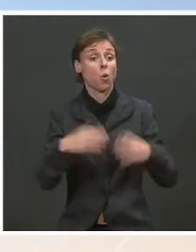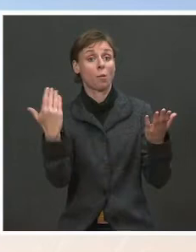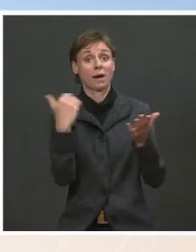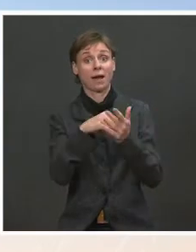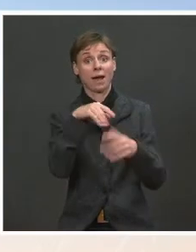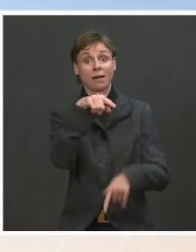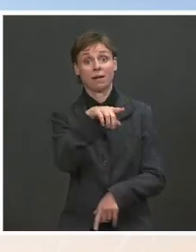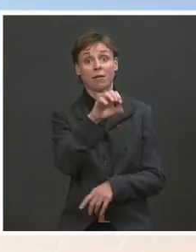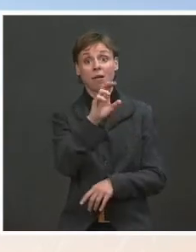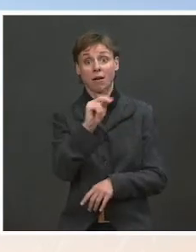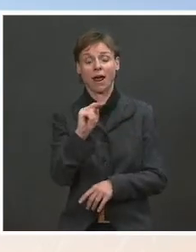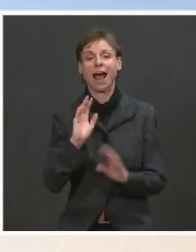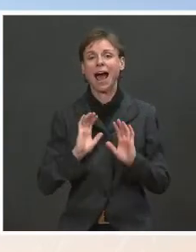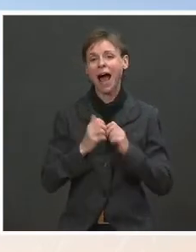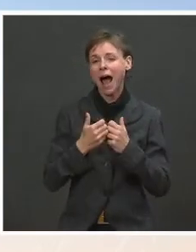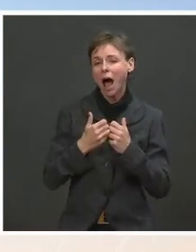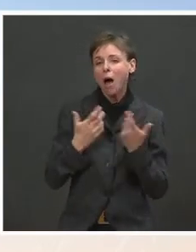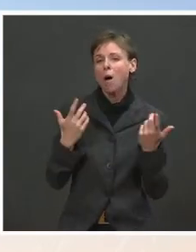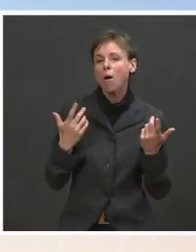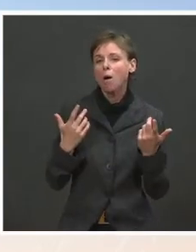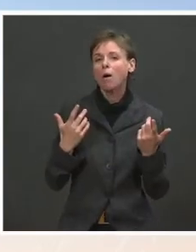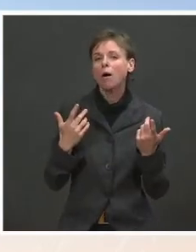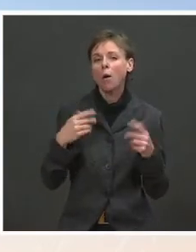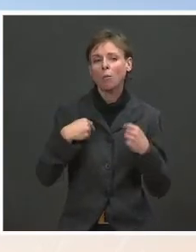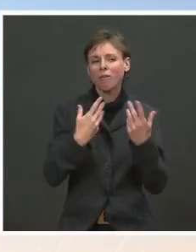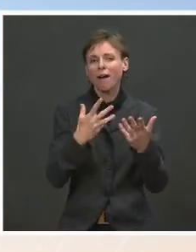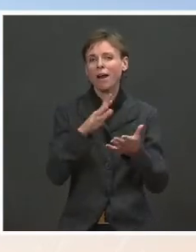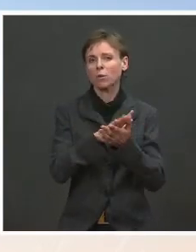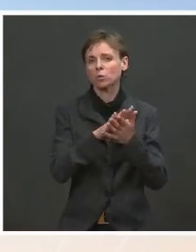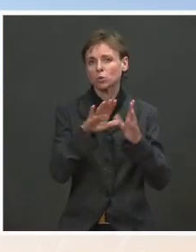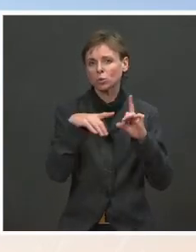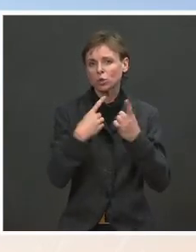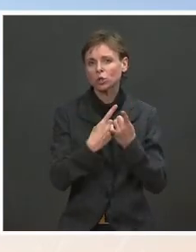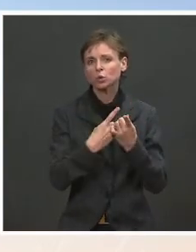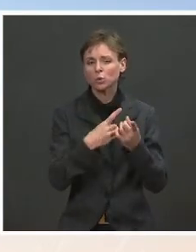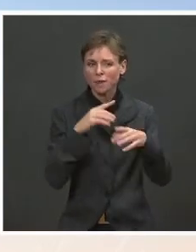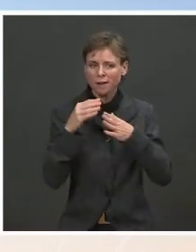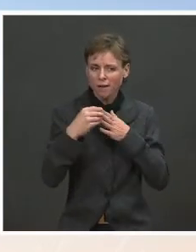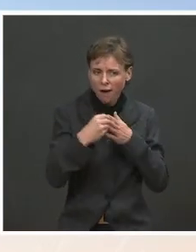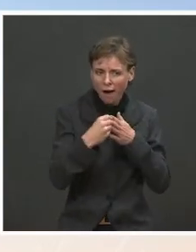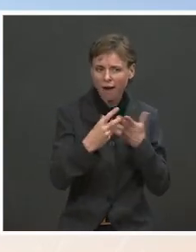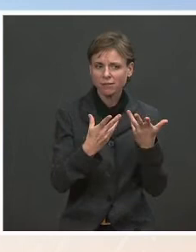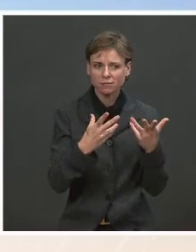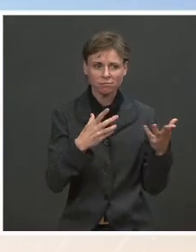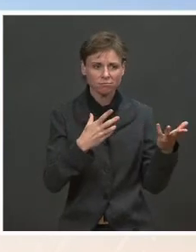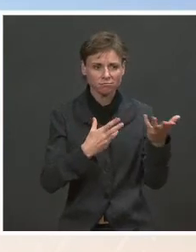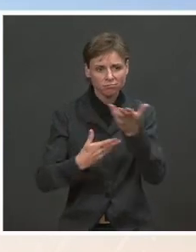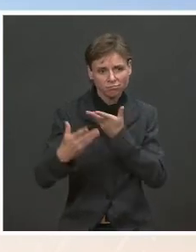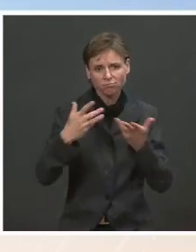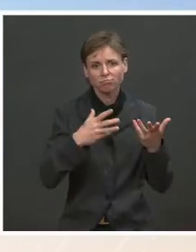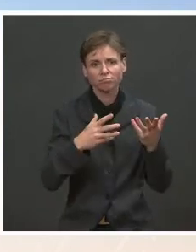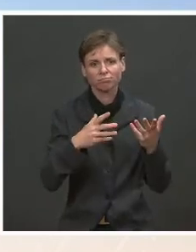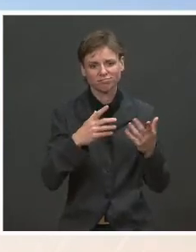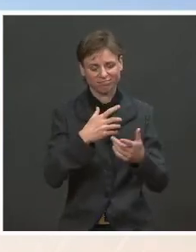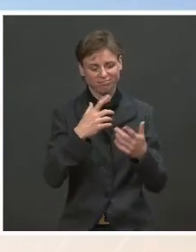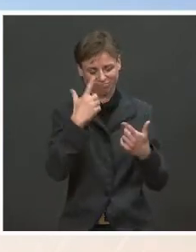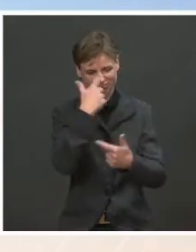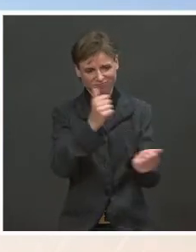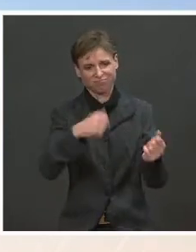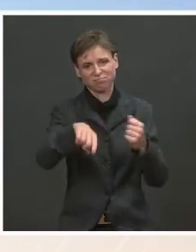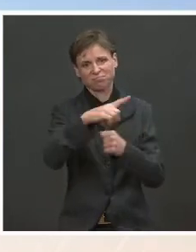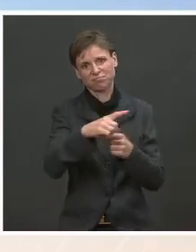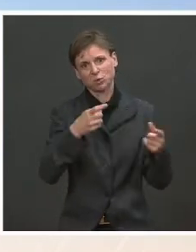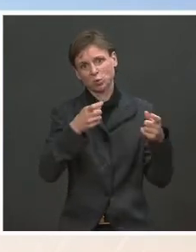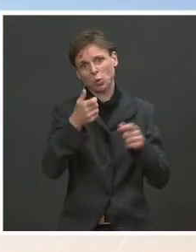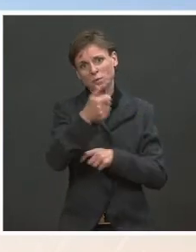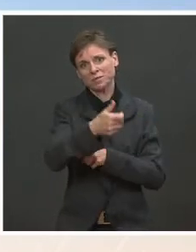Secretary Cardona and his department provided school districts with the balance of guidance, local autonomy, and oversight needed to ensure equitable